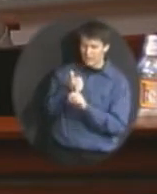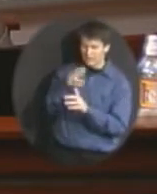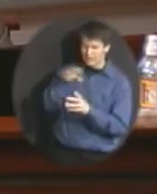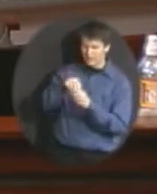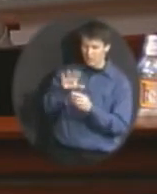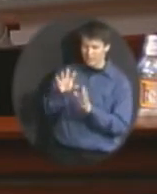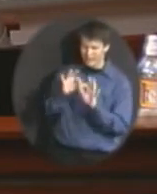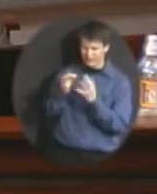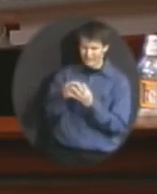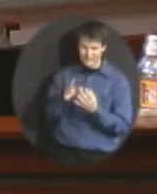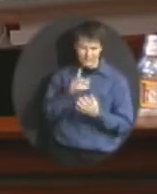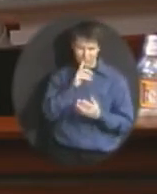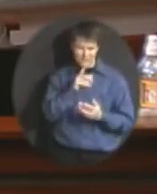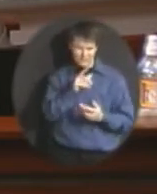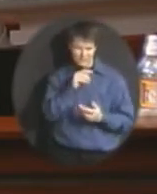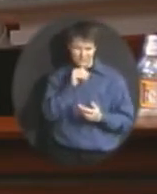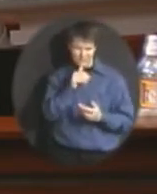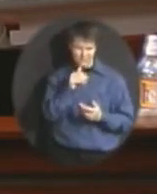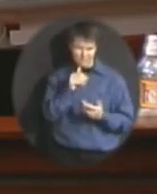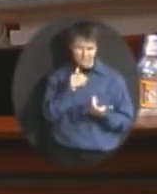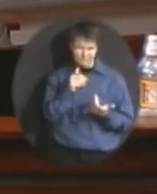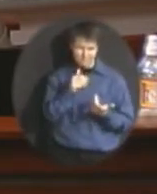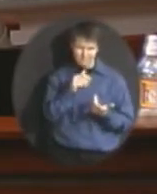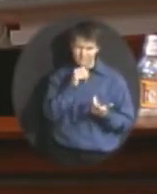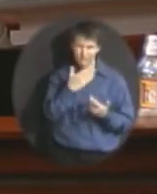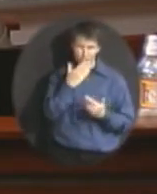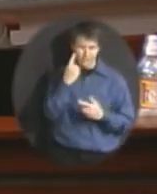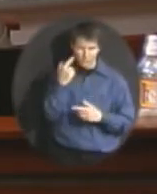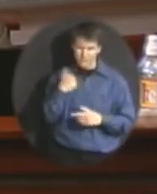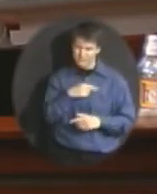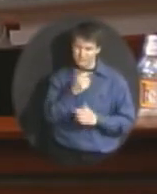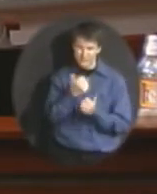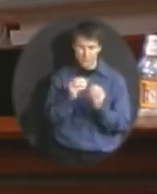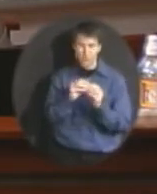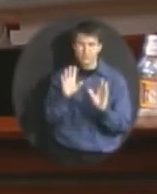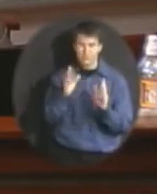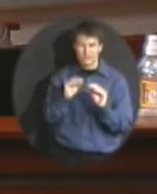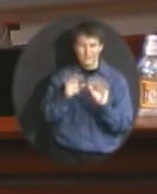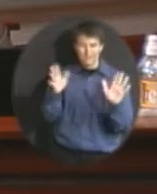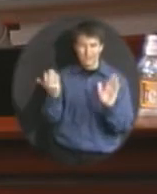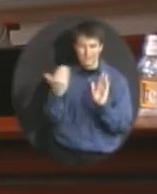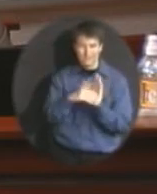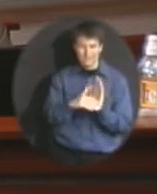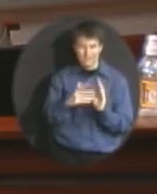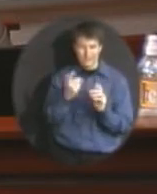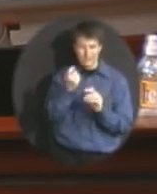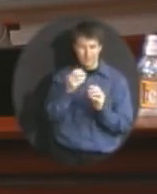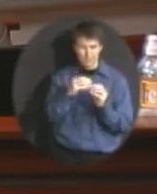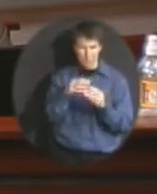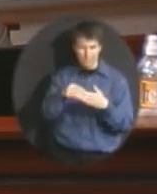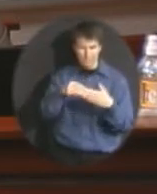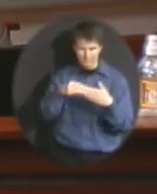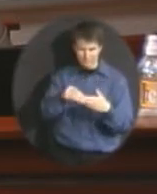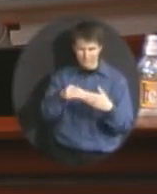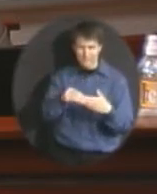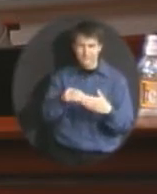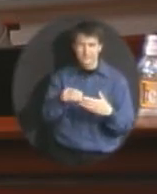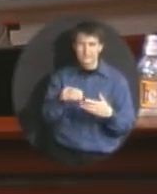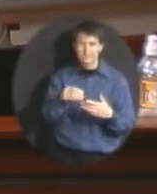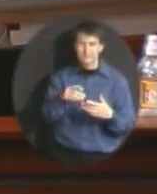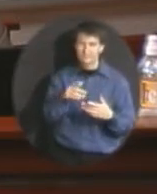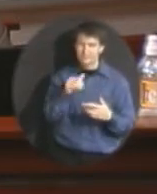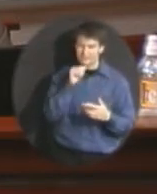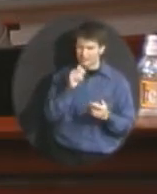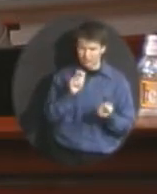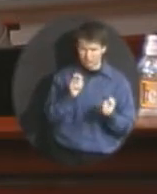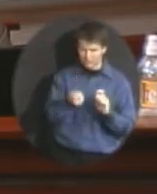us really in today's day and age, unfortunately. And so that was clarified again, that they have a little bit more flexibility, but does not change